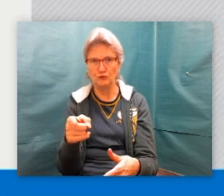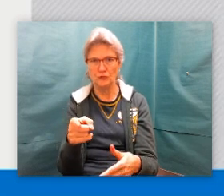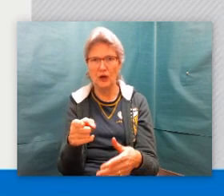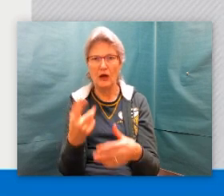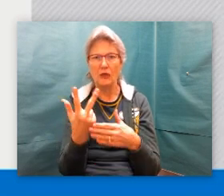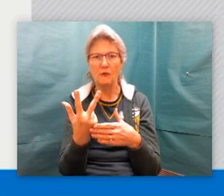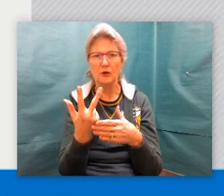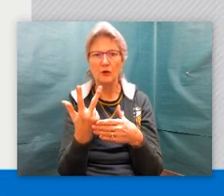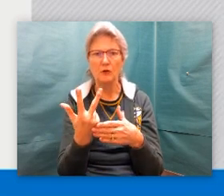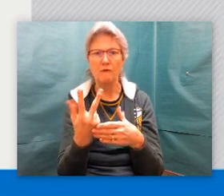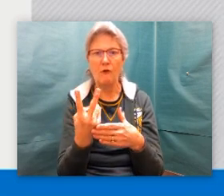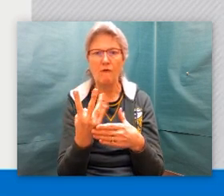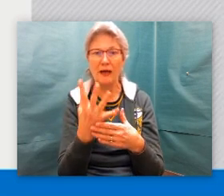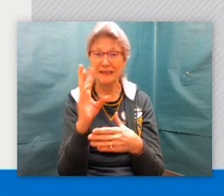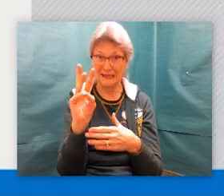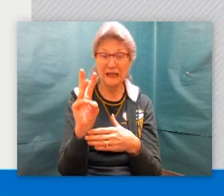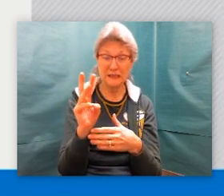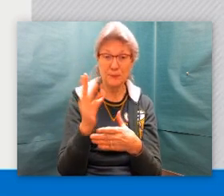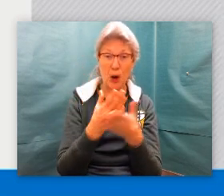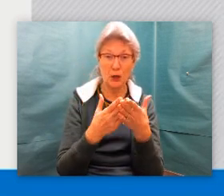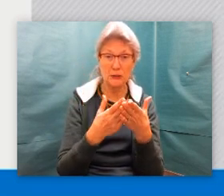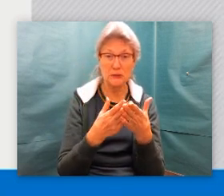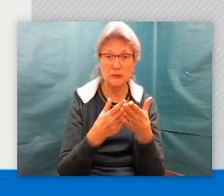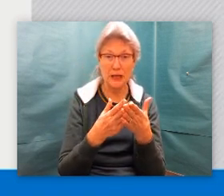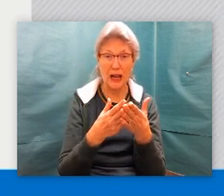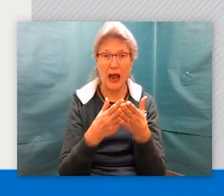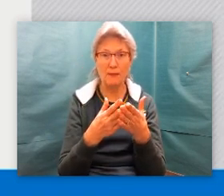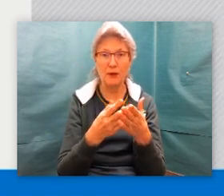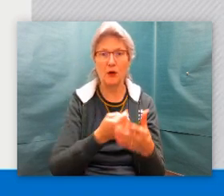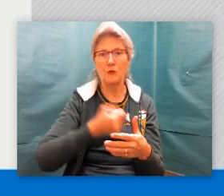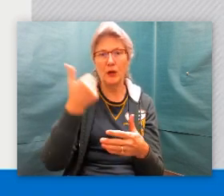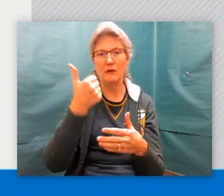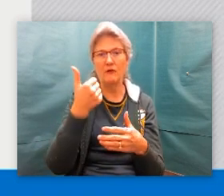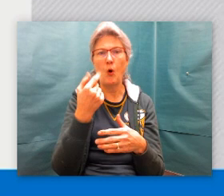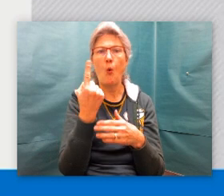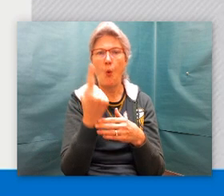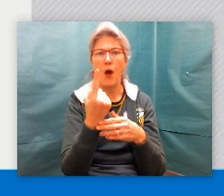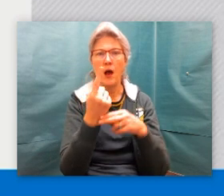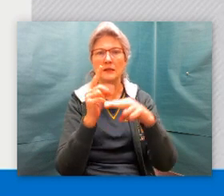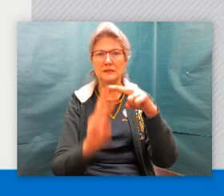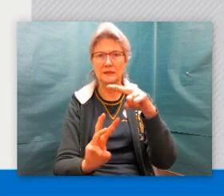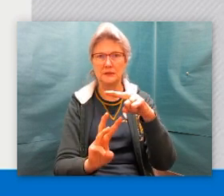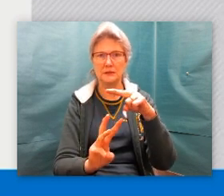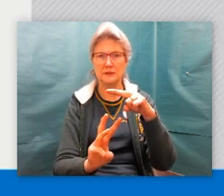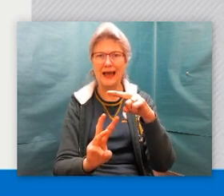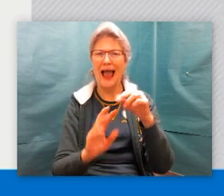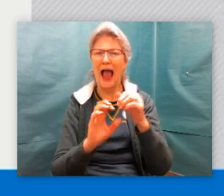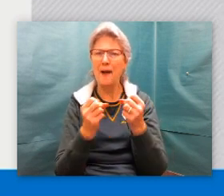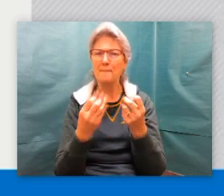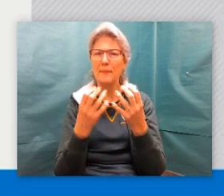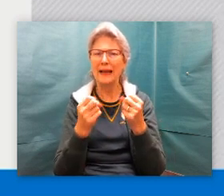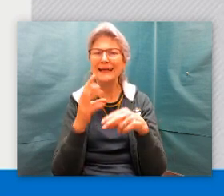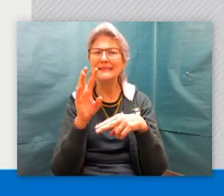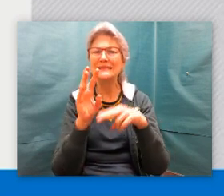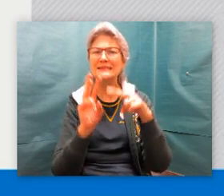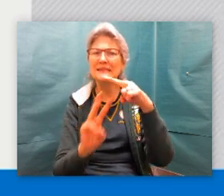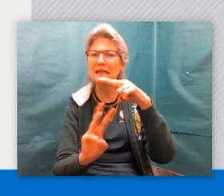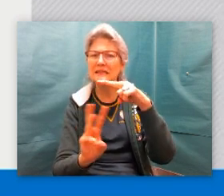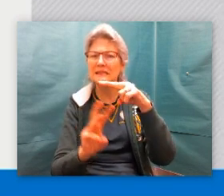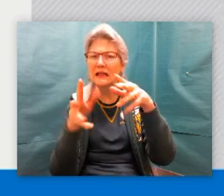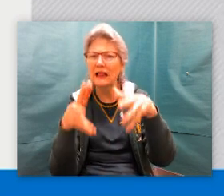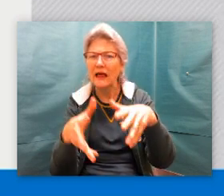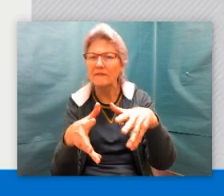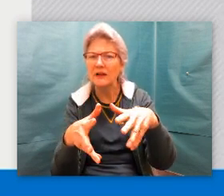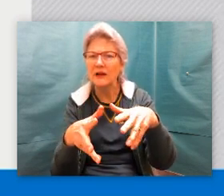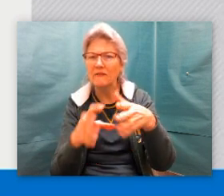3, 1, 2, 3, 4, 5, 6, and I'm going to get rid of 1/6. How many 6 have left over